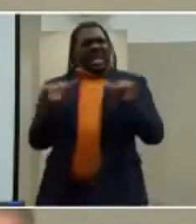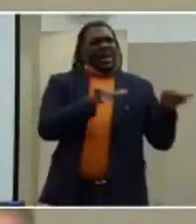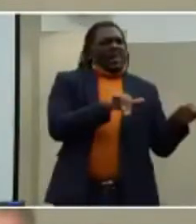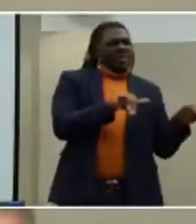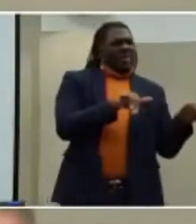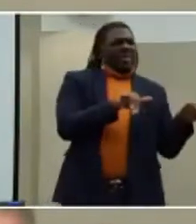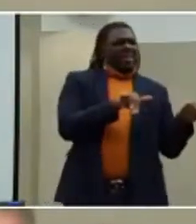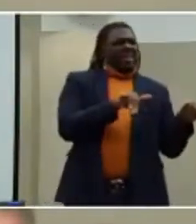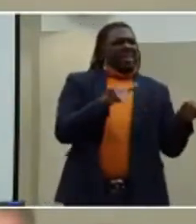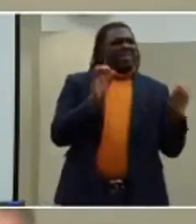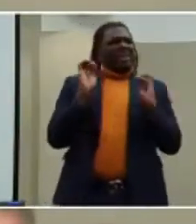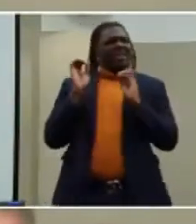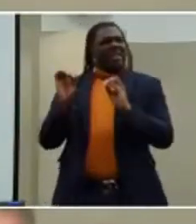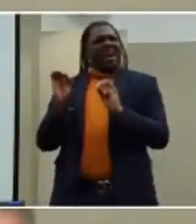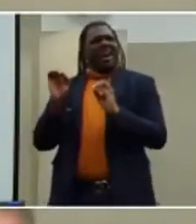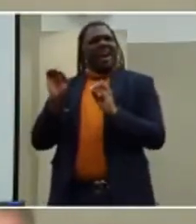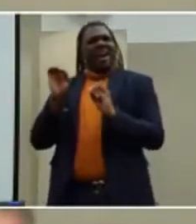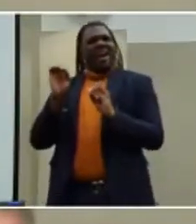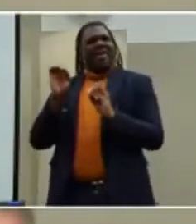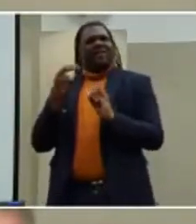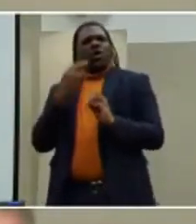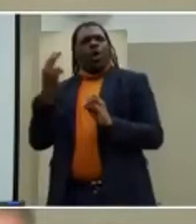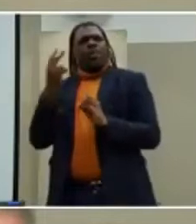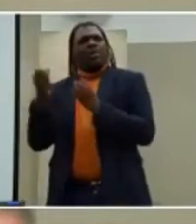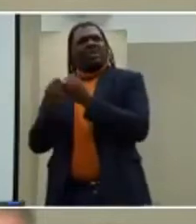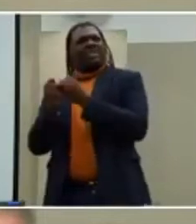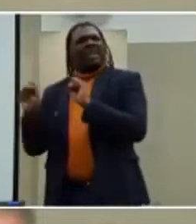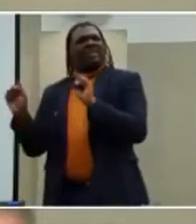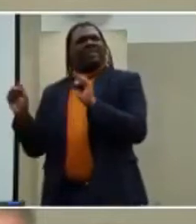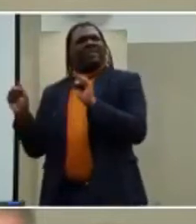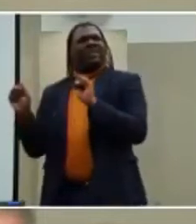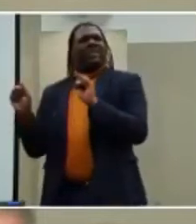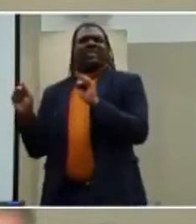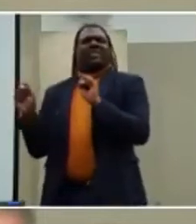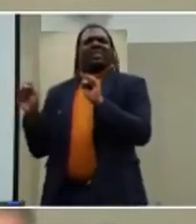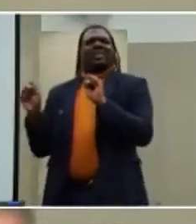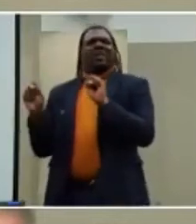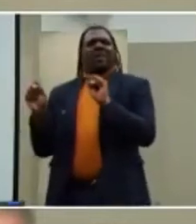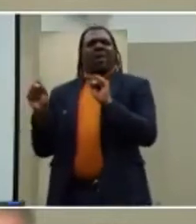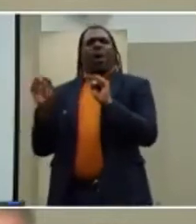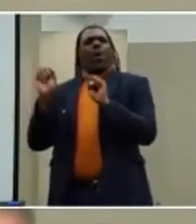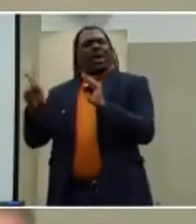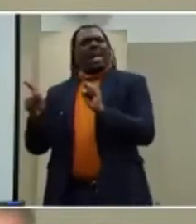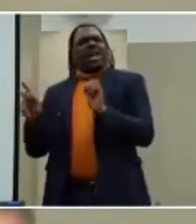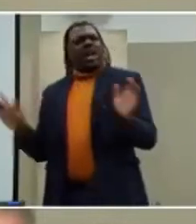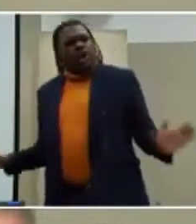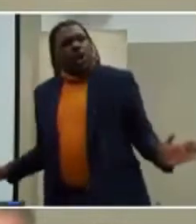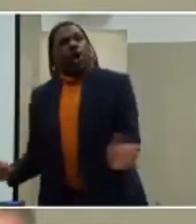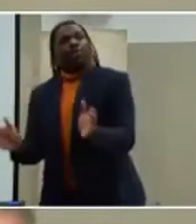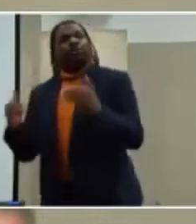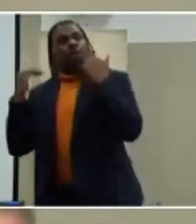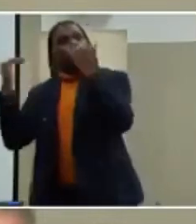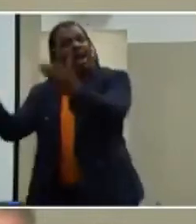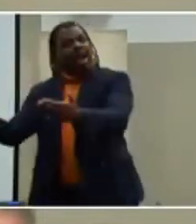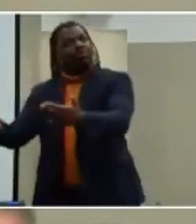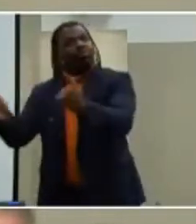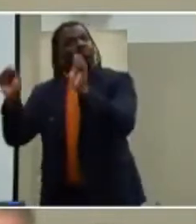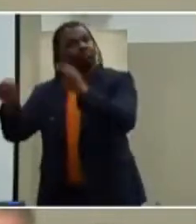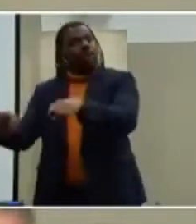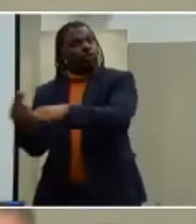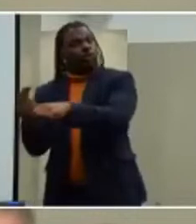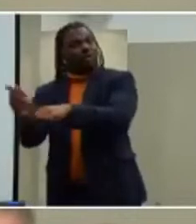nonverbal signal was safe, was okay, was encouraged to go ahead and use it, or was free to use